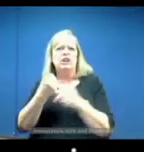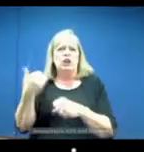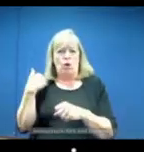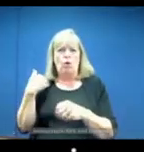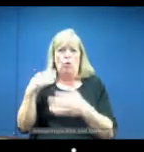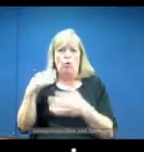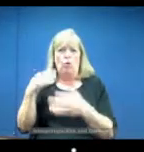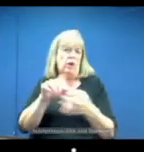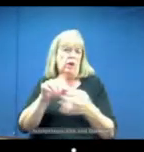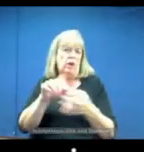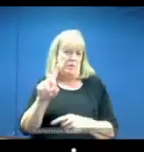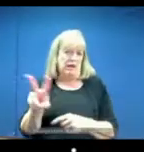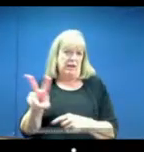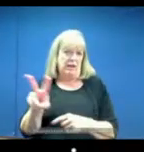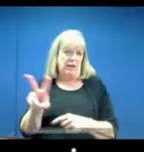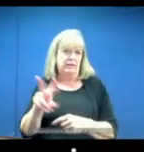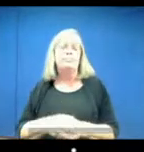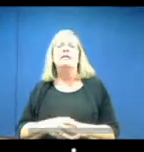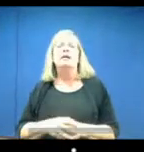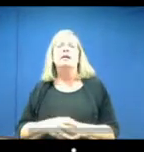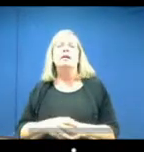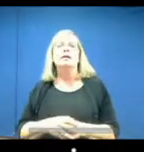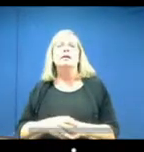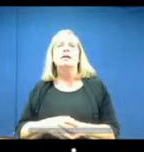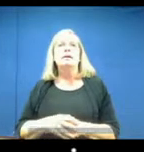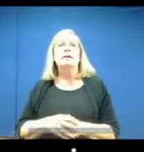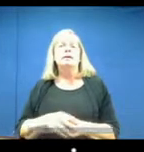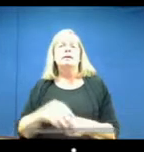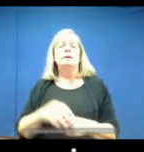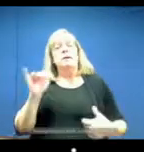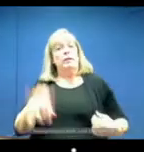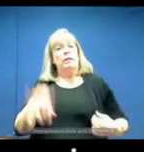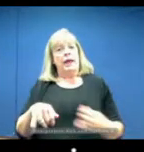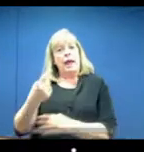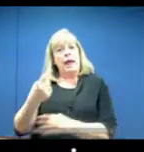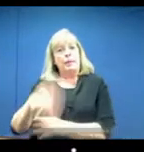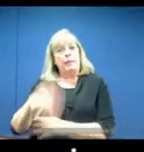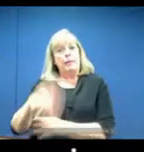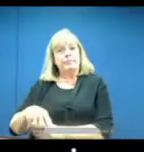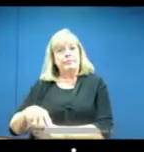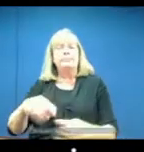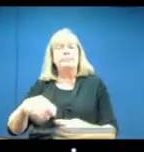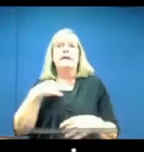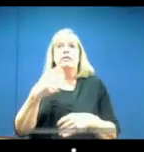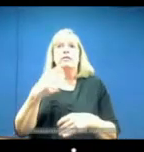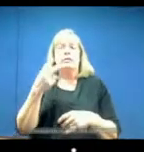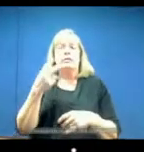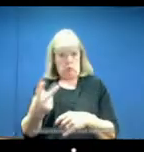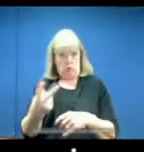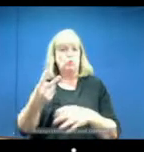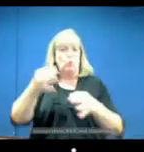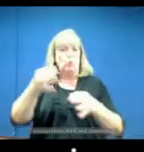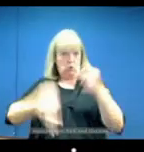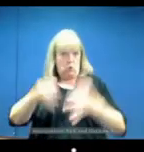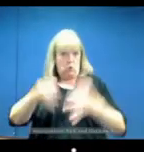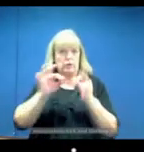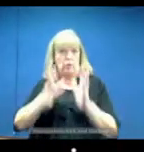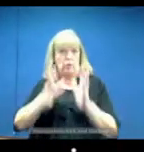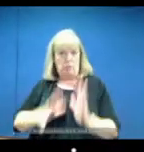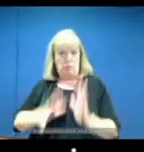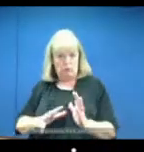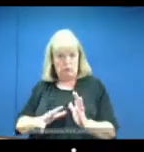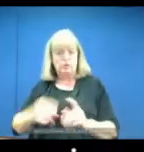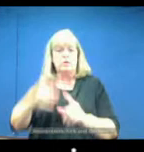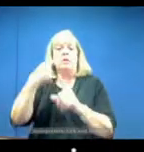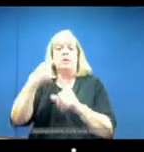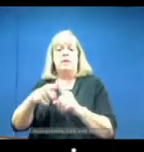violence case. And there were 2 court interpreters, and each party had